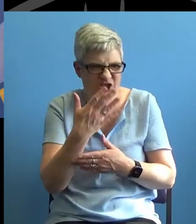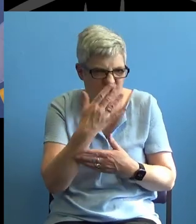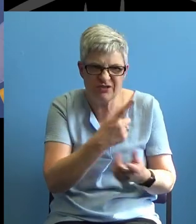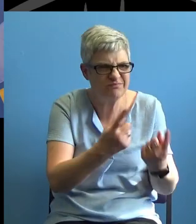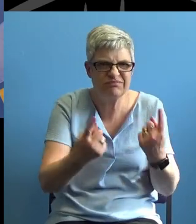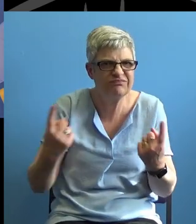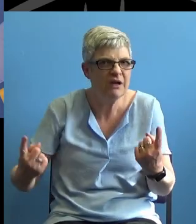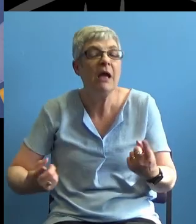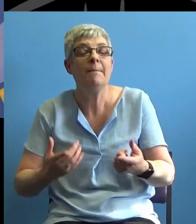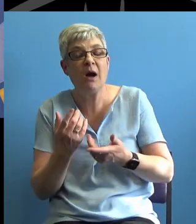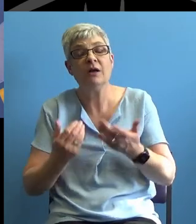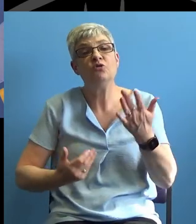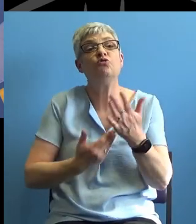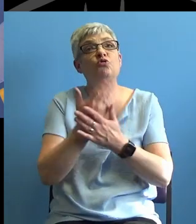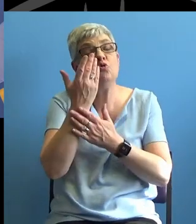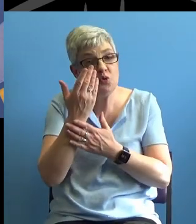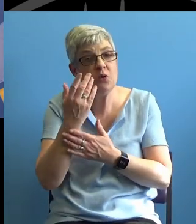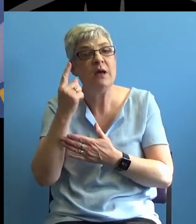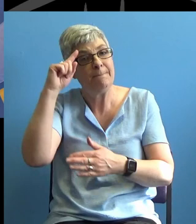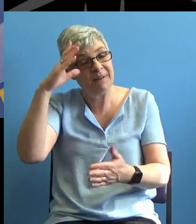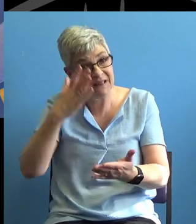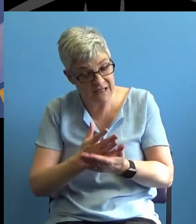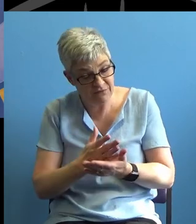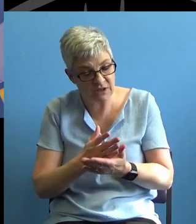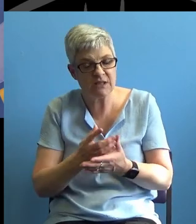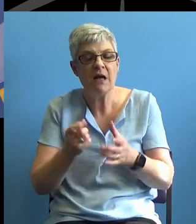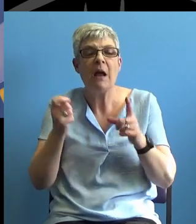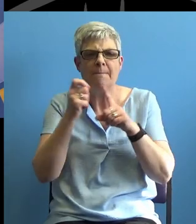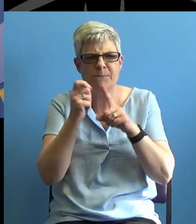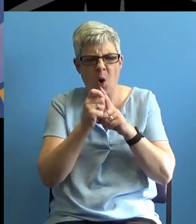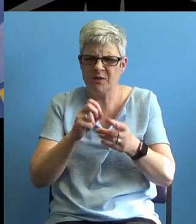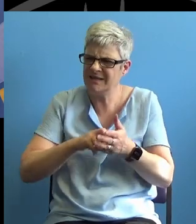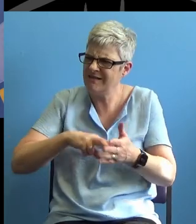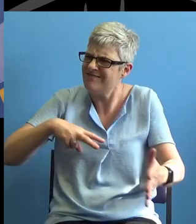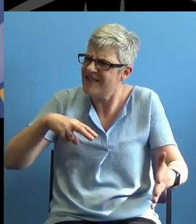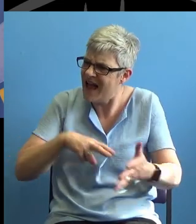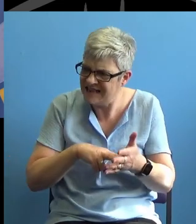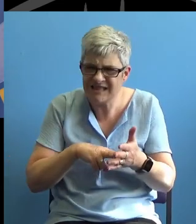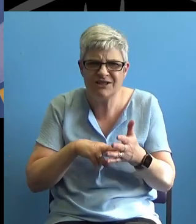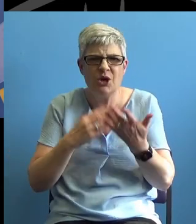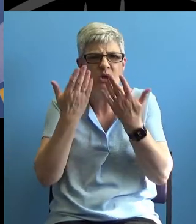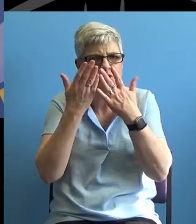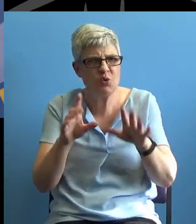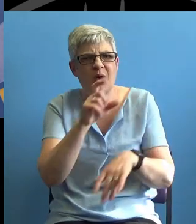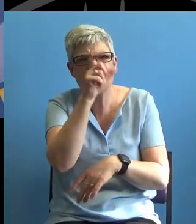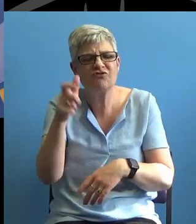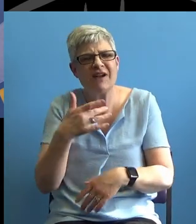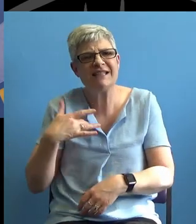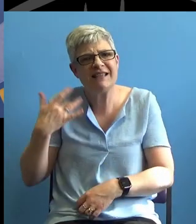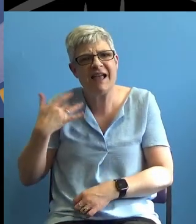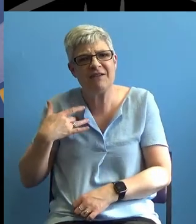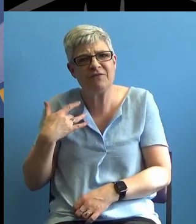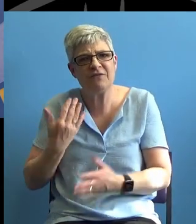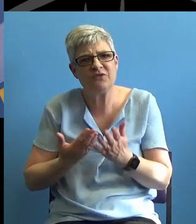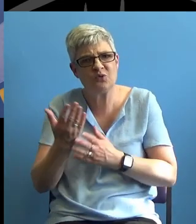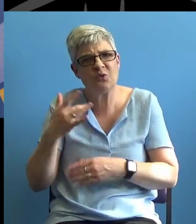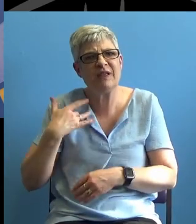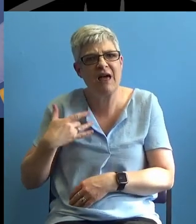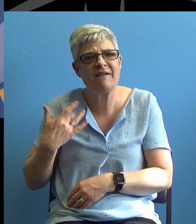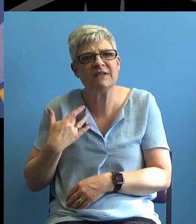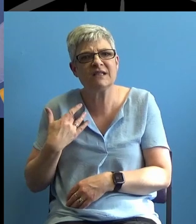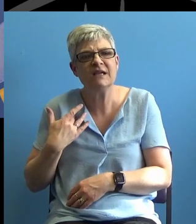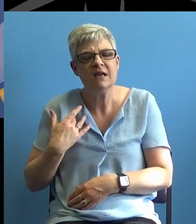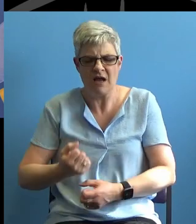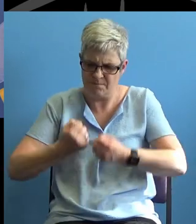age, but they were a group of new believers, and Paul was so delighted that they were showing the life of Christ and the way that they lived and